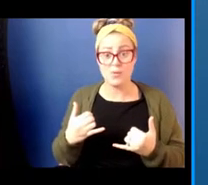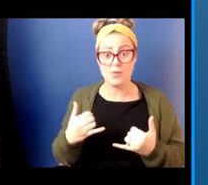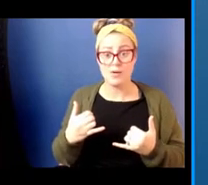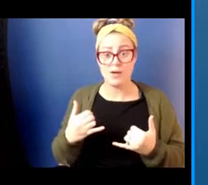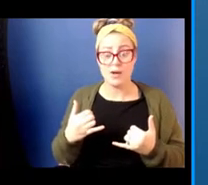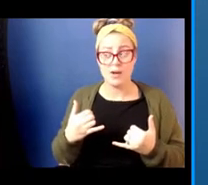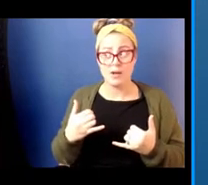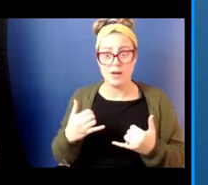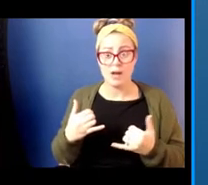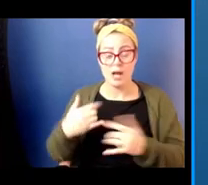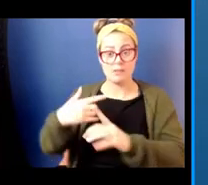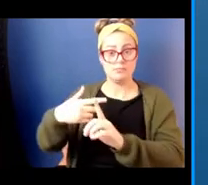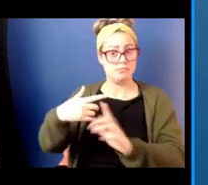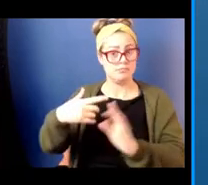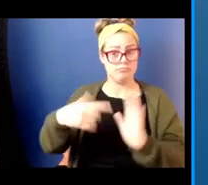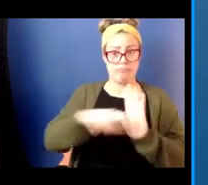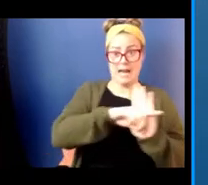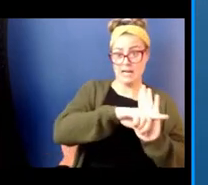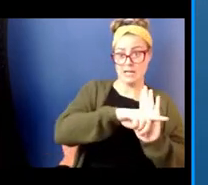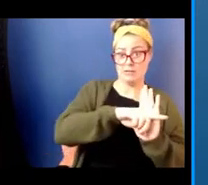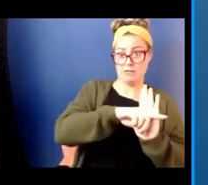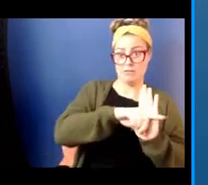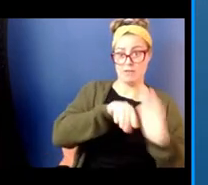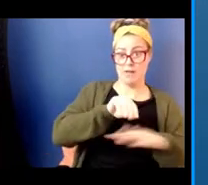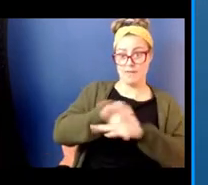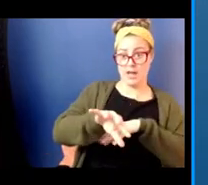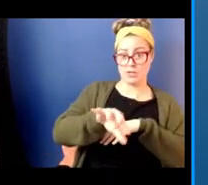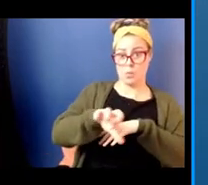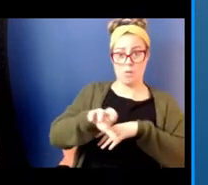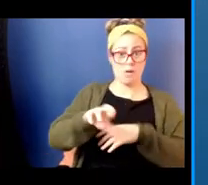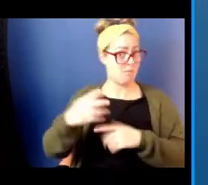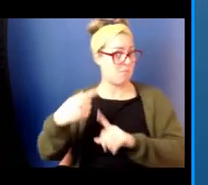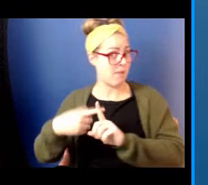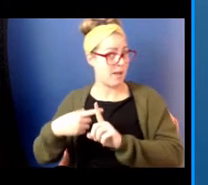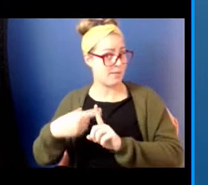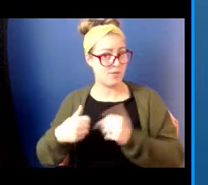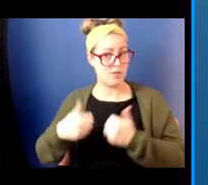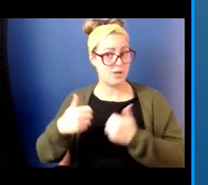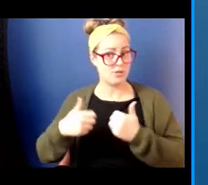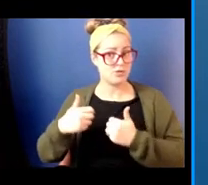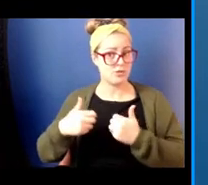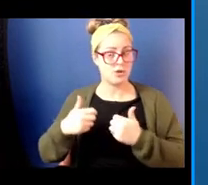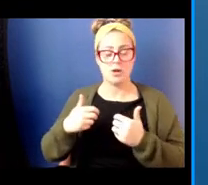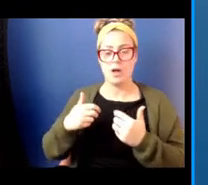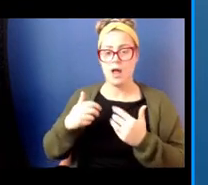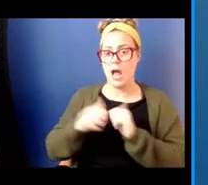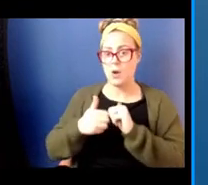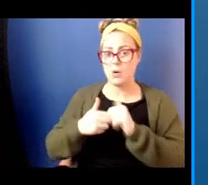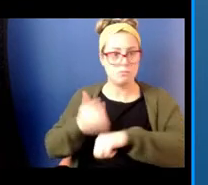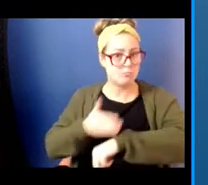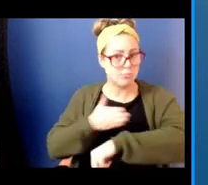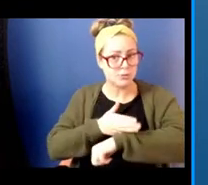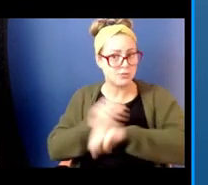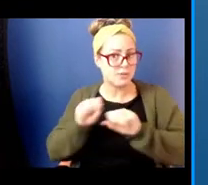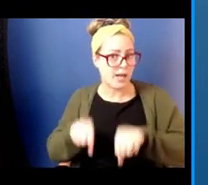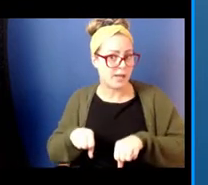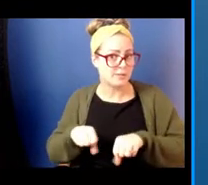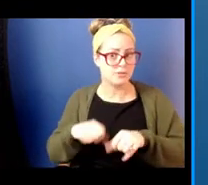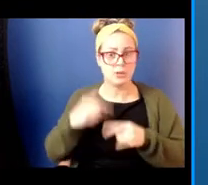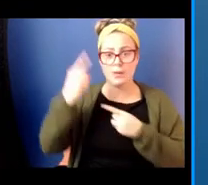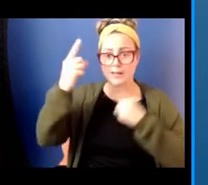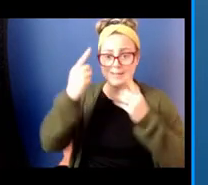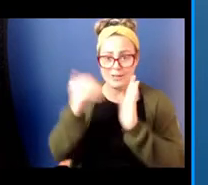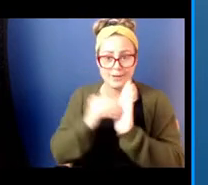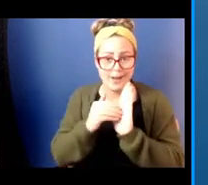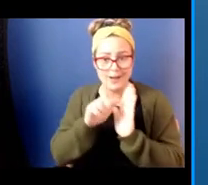side effects that we don't like or point to ways that we could do things better but not just to Simply put